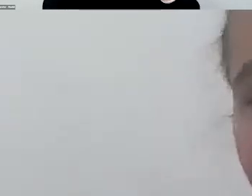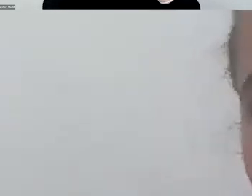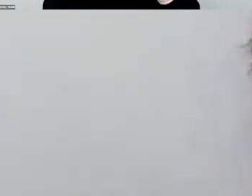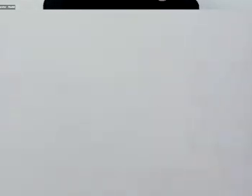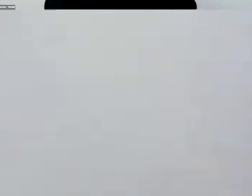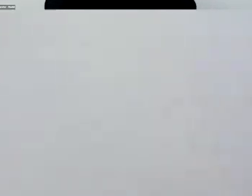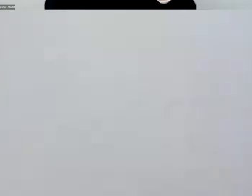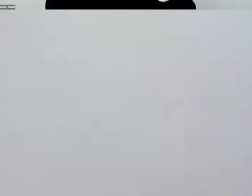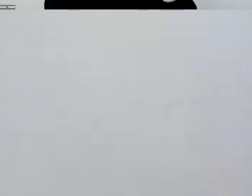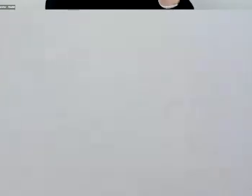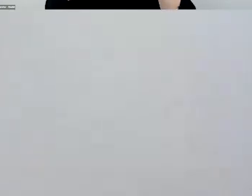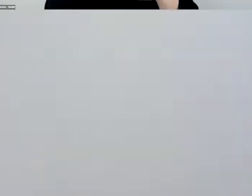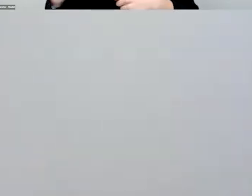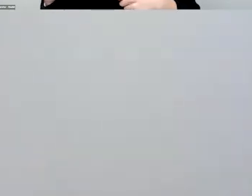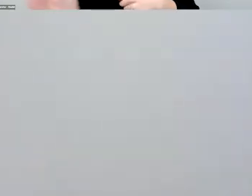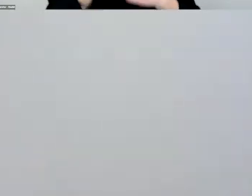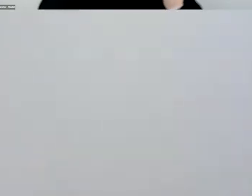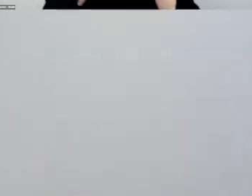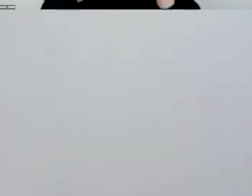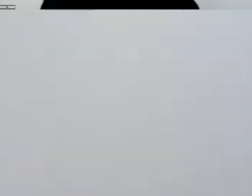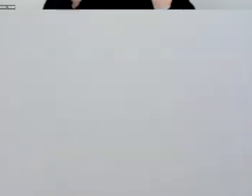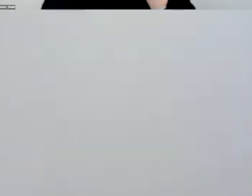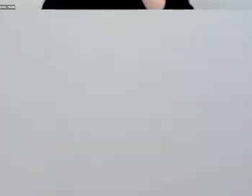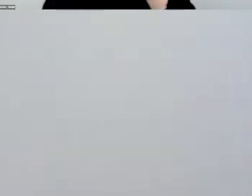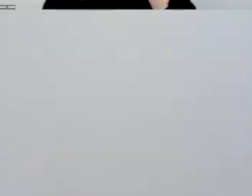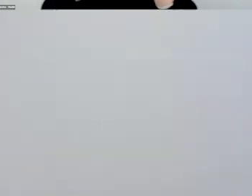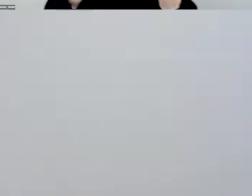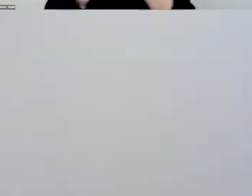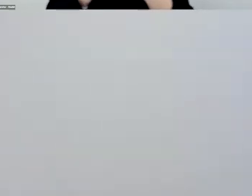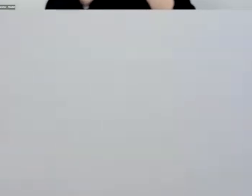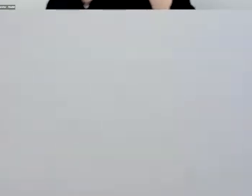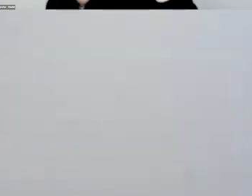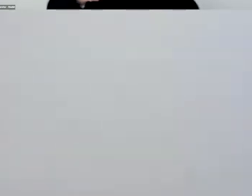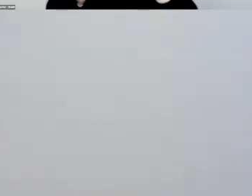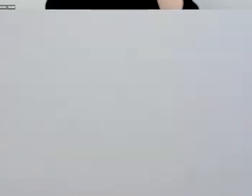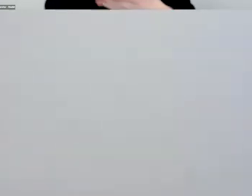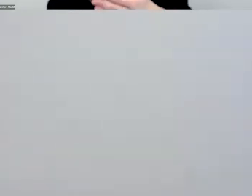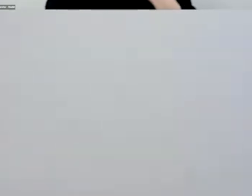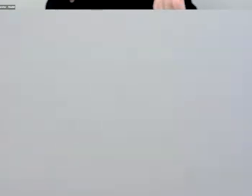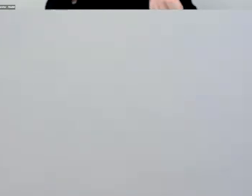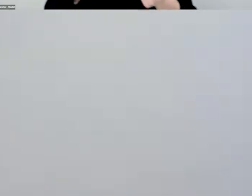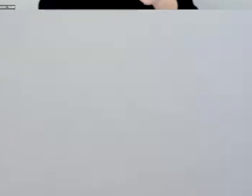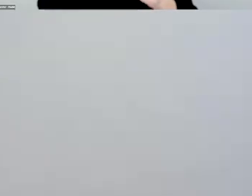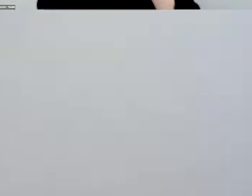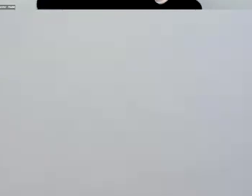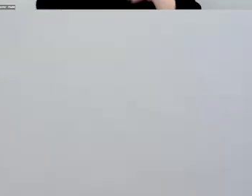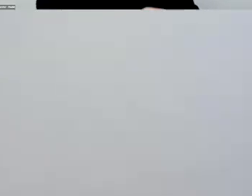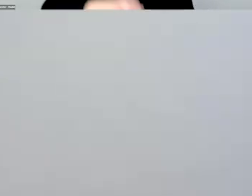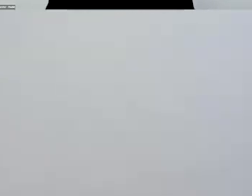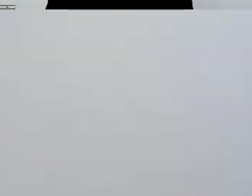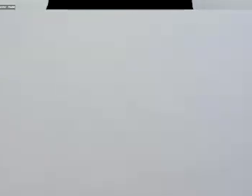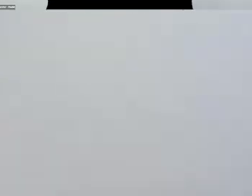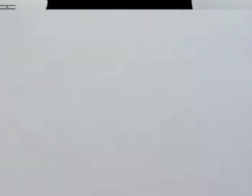but not all home cares can do things like they can do. Yes, yeah, can be difficult. I think some